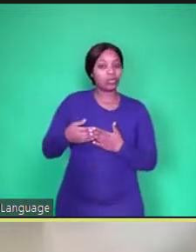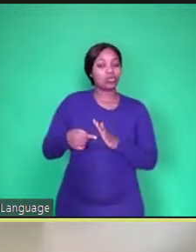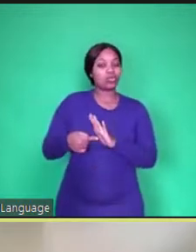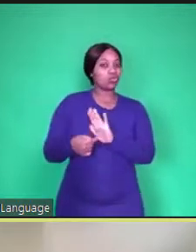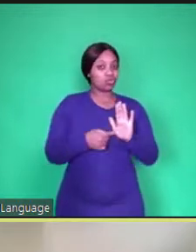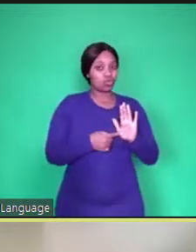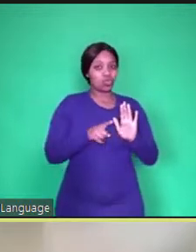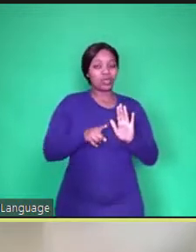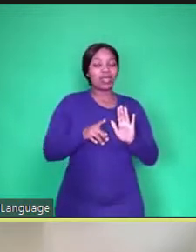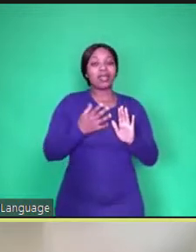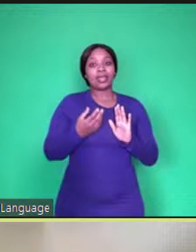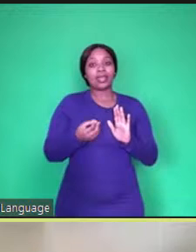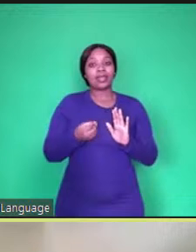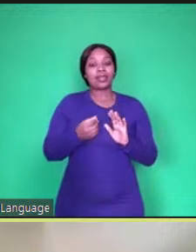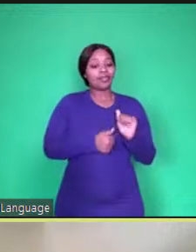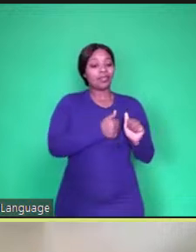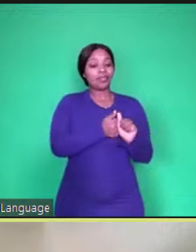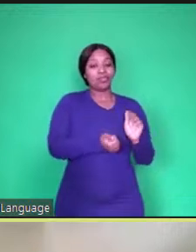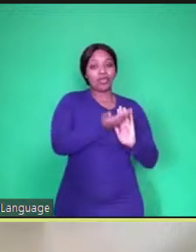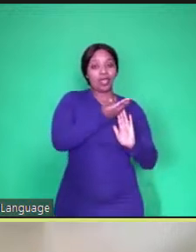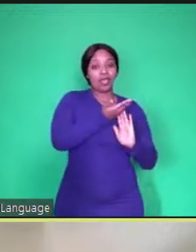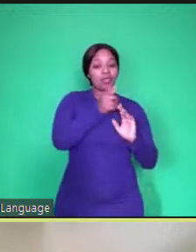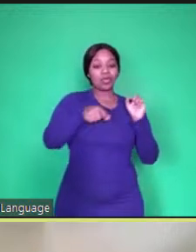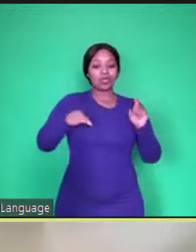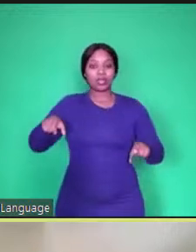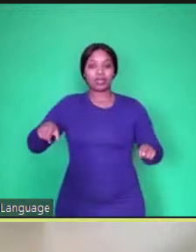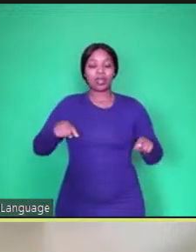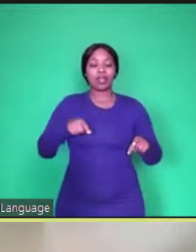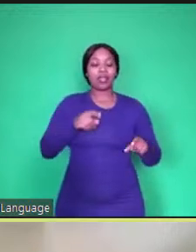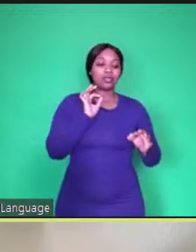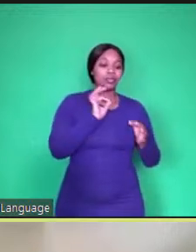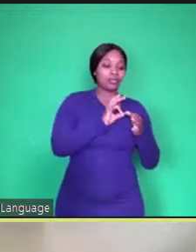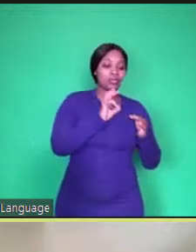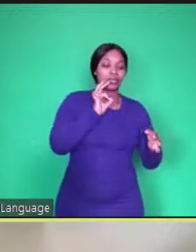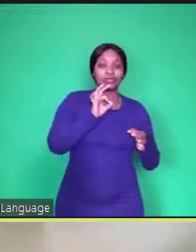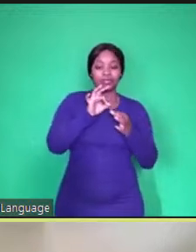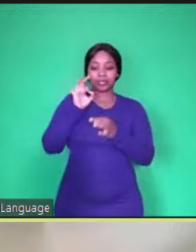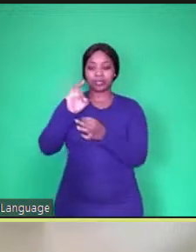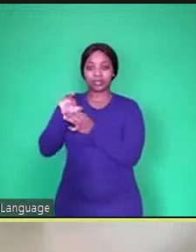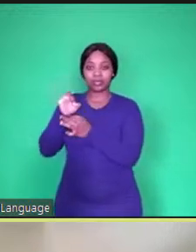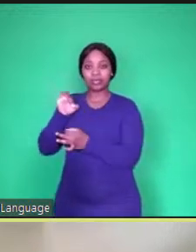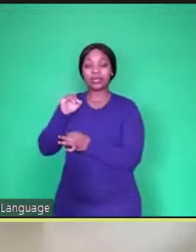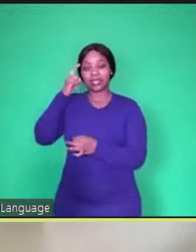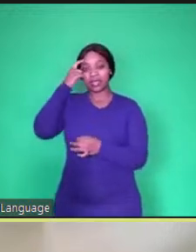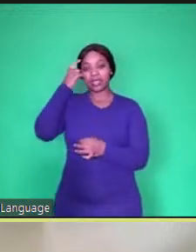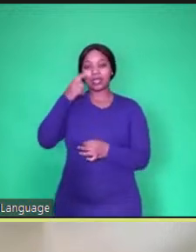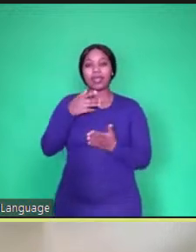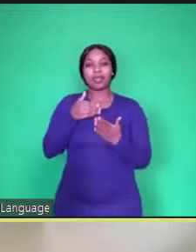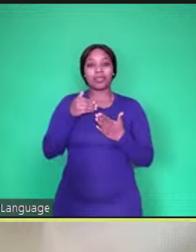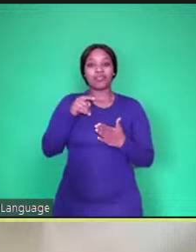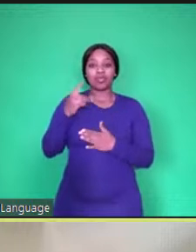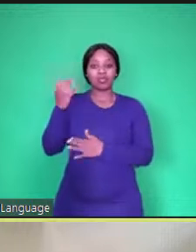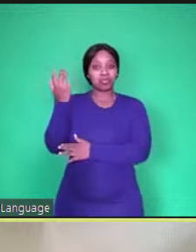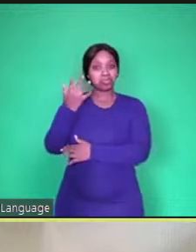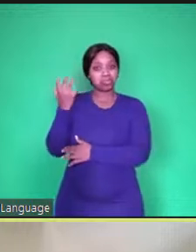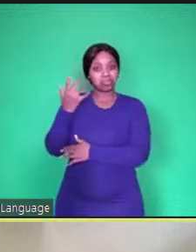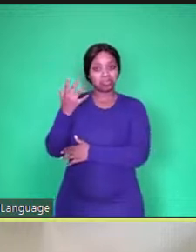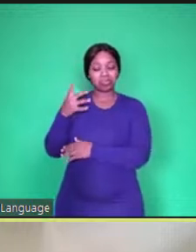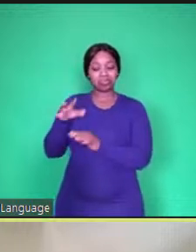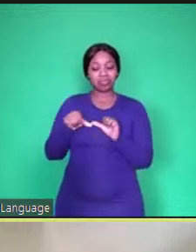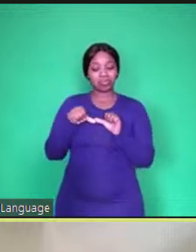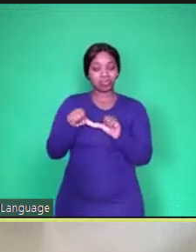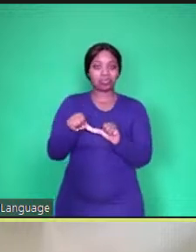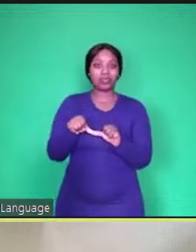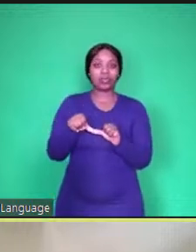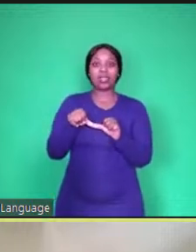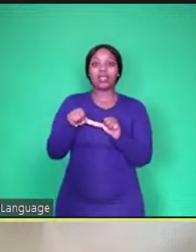individuals. This was mentioned before, I think in a previous presentation, so I won't go much into detail to this. I think Karen yesterday